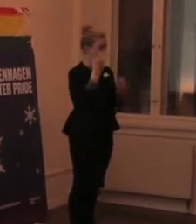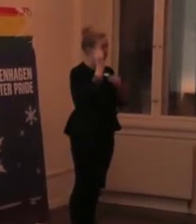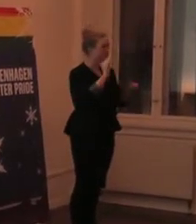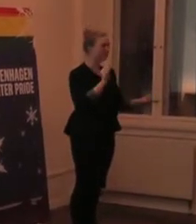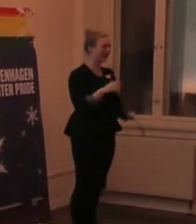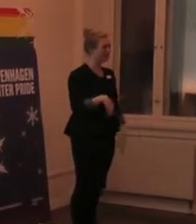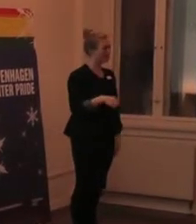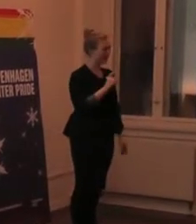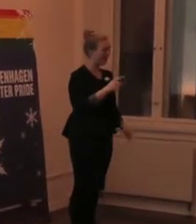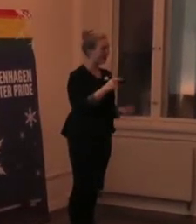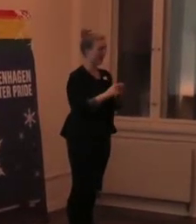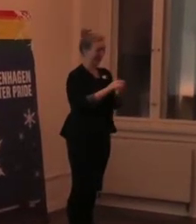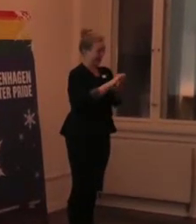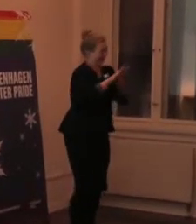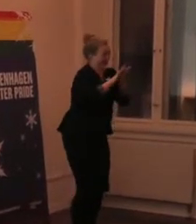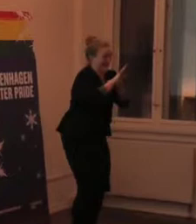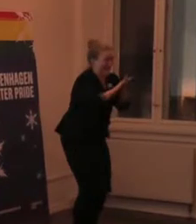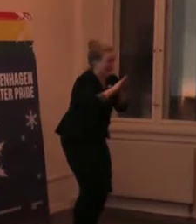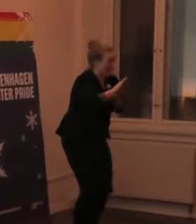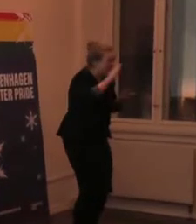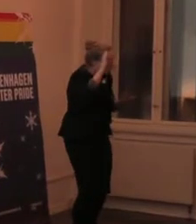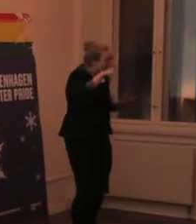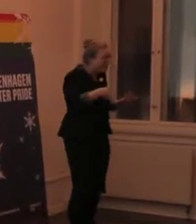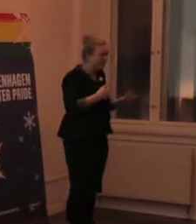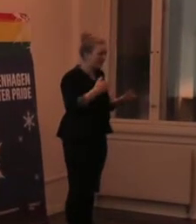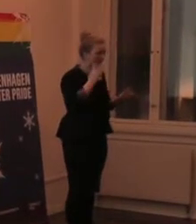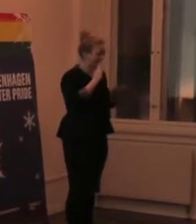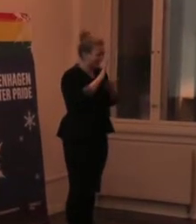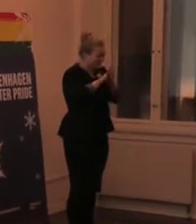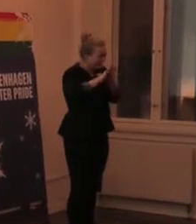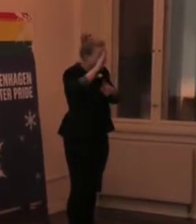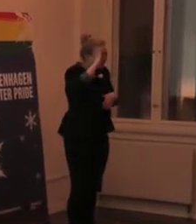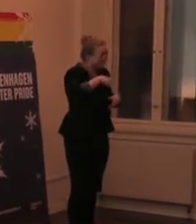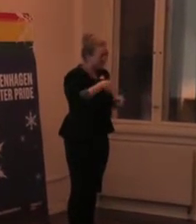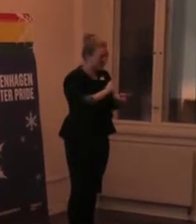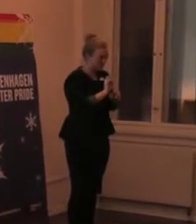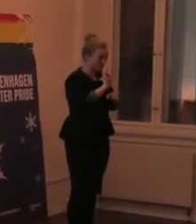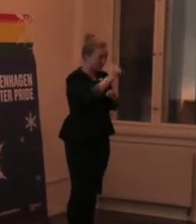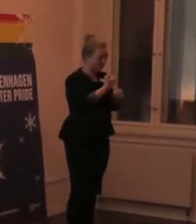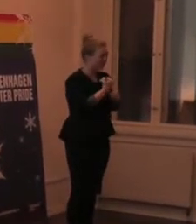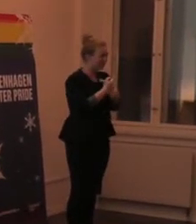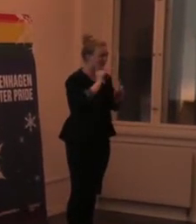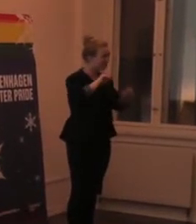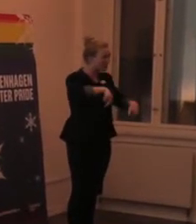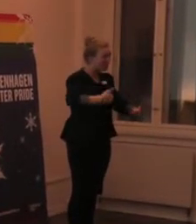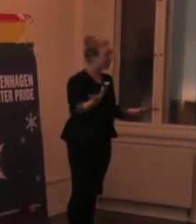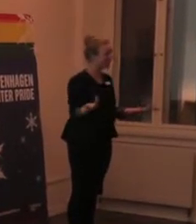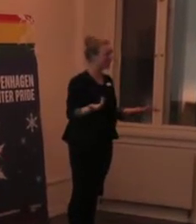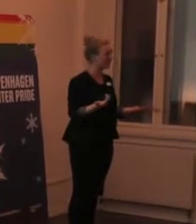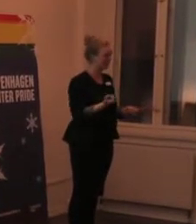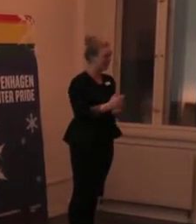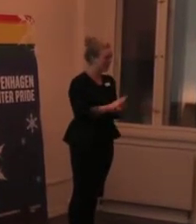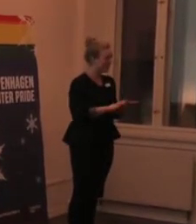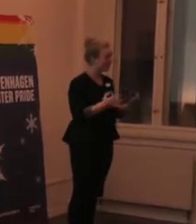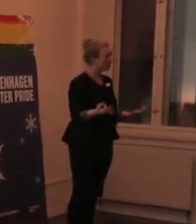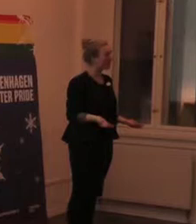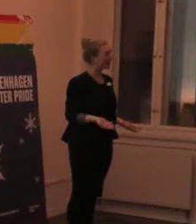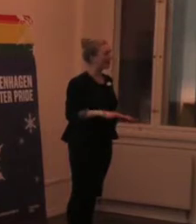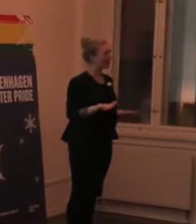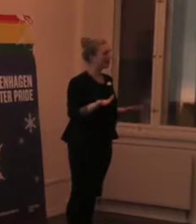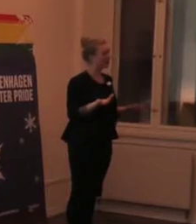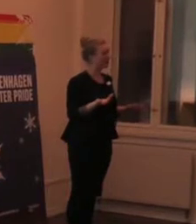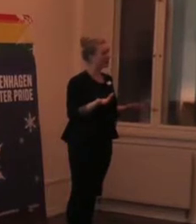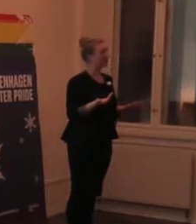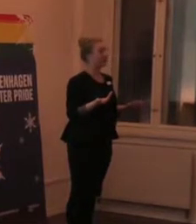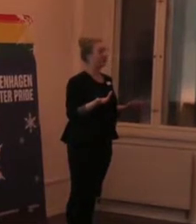And if no one knows and you're not doing anything, then what are you doing? Like, why do you exist? And